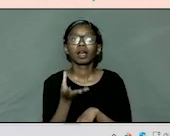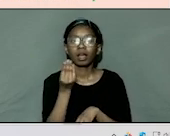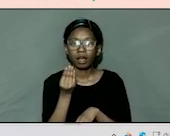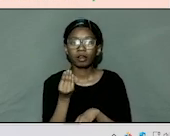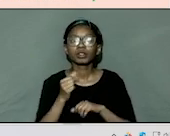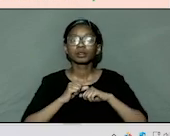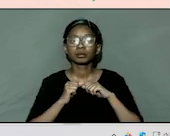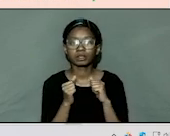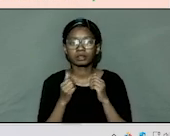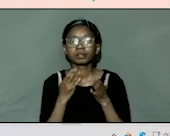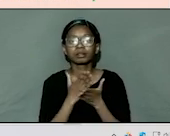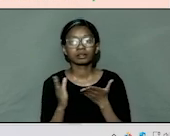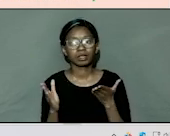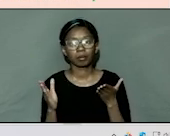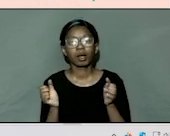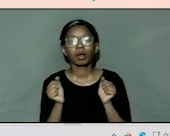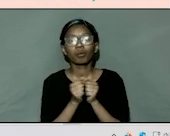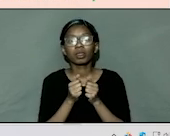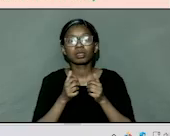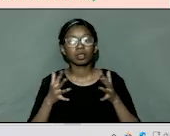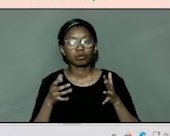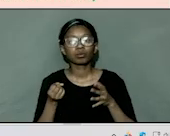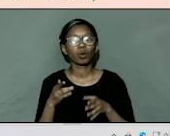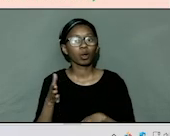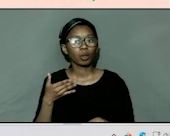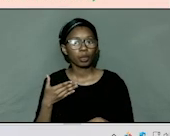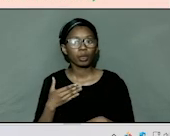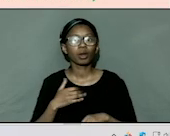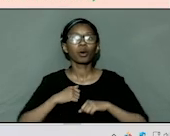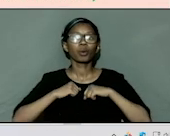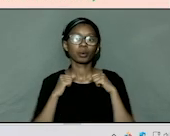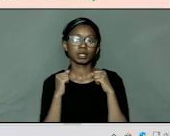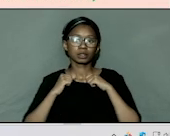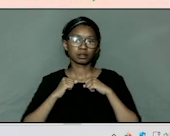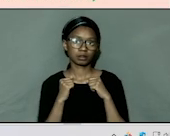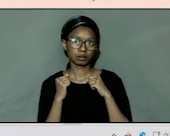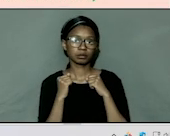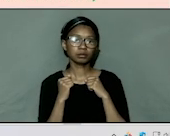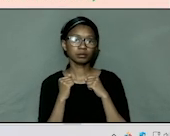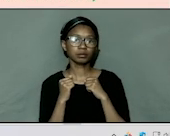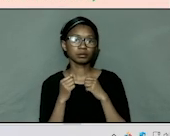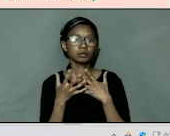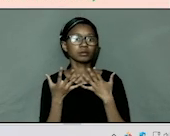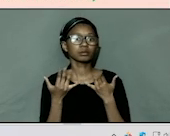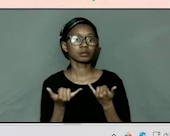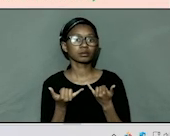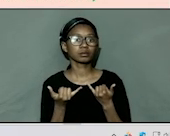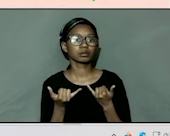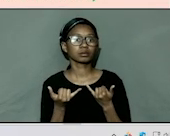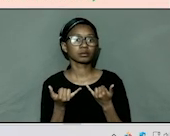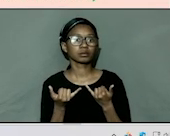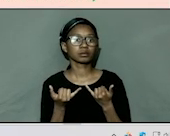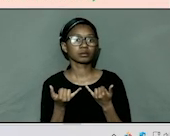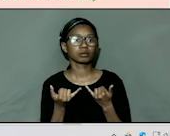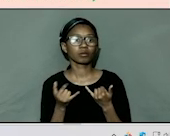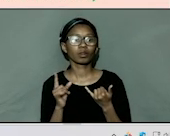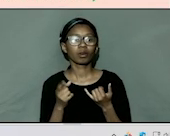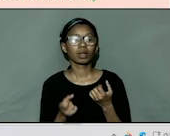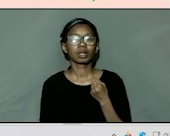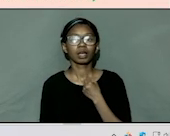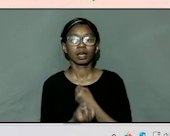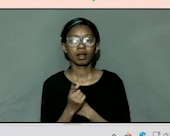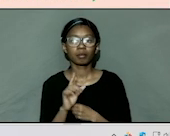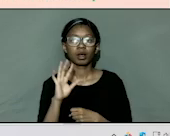are stoneflies that do not have wings. So deforestation took place